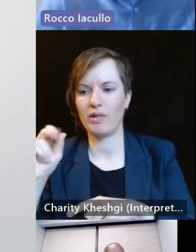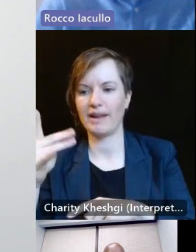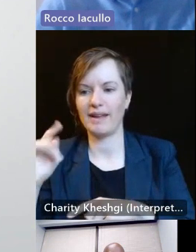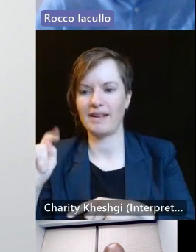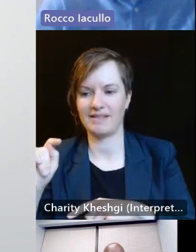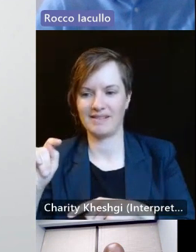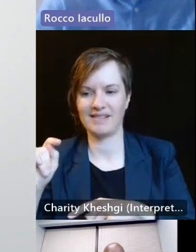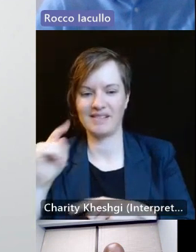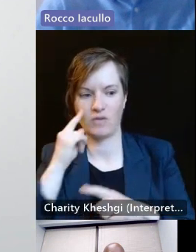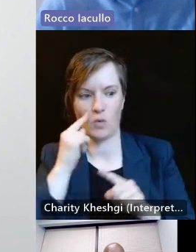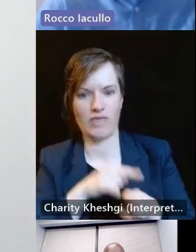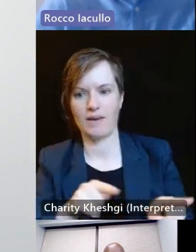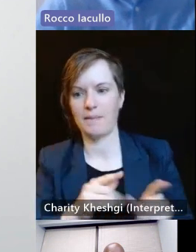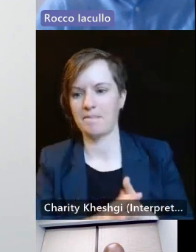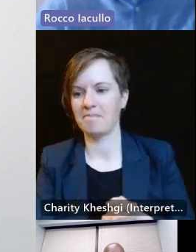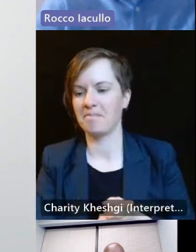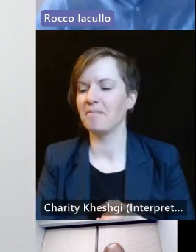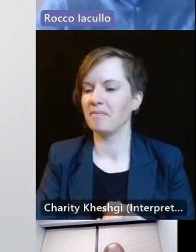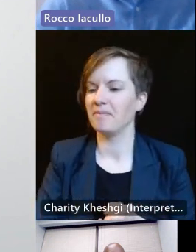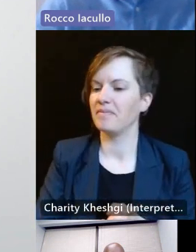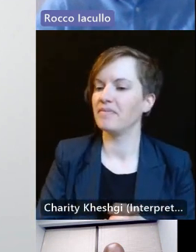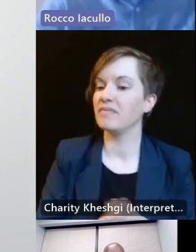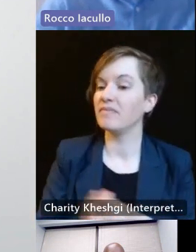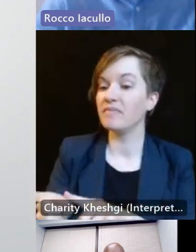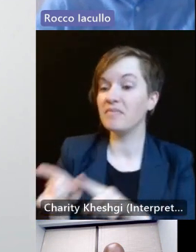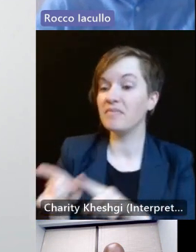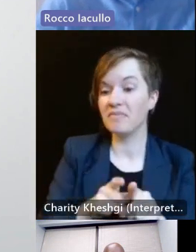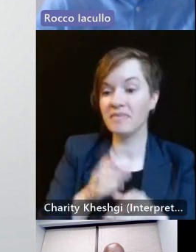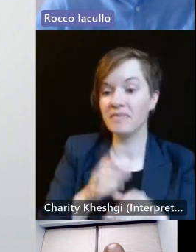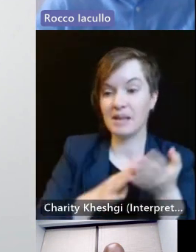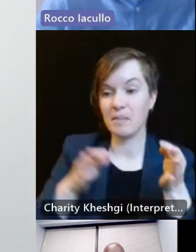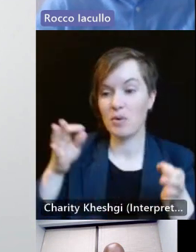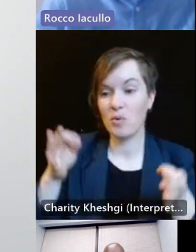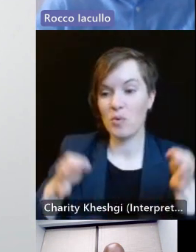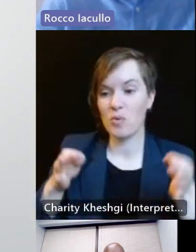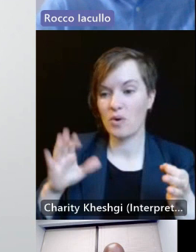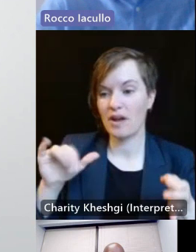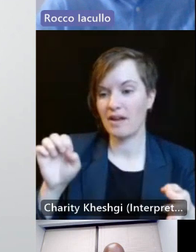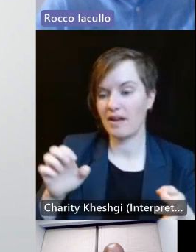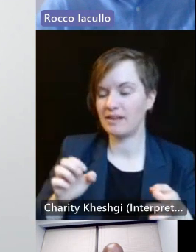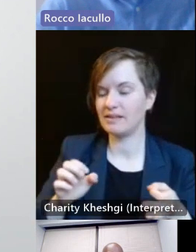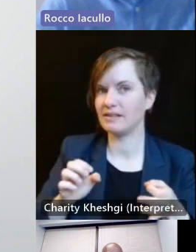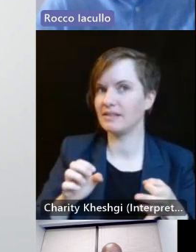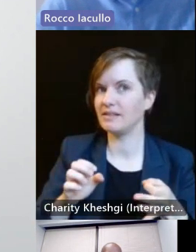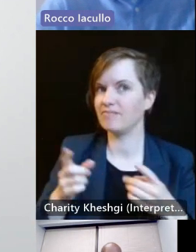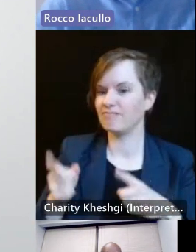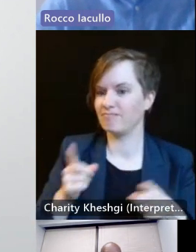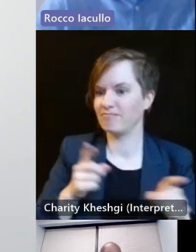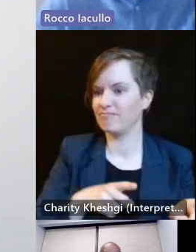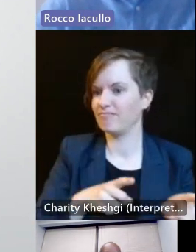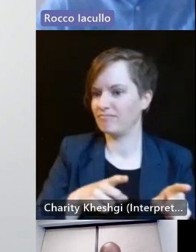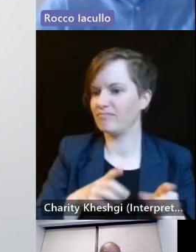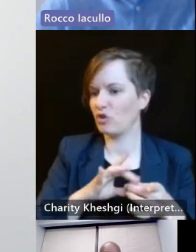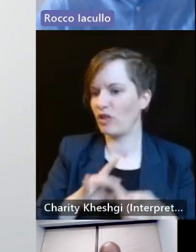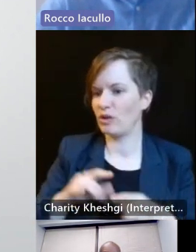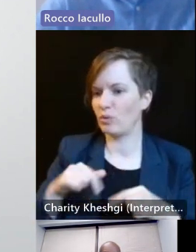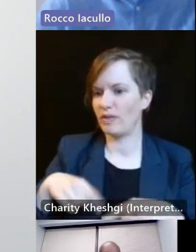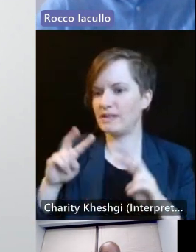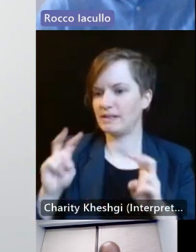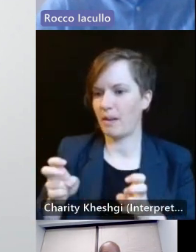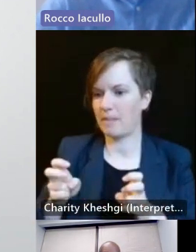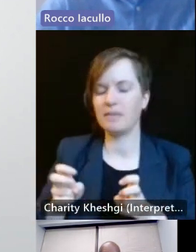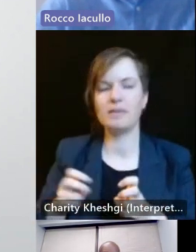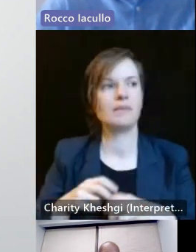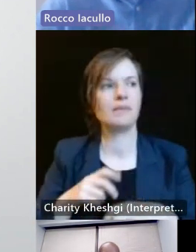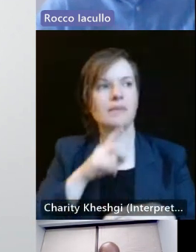this topic that have also made it clear that the ADA requires state